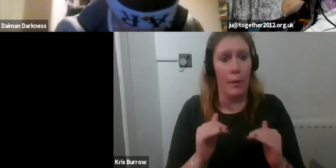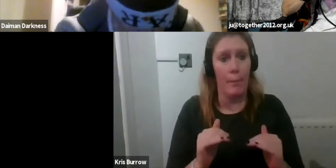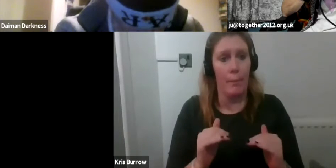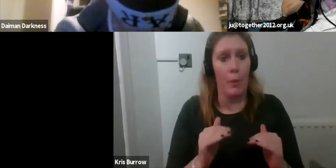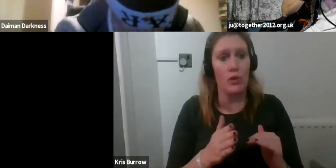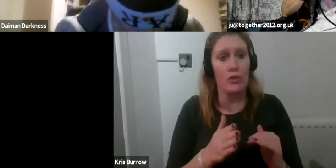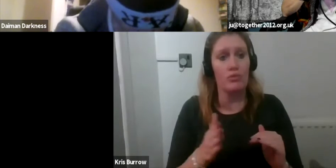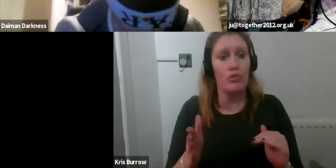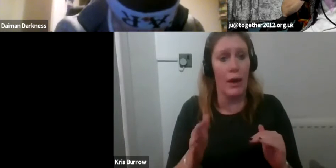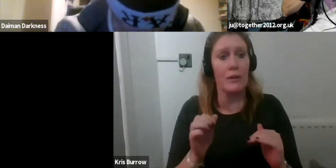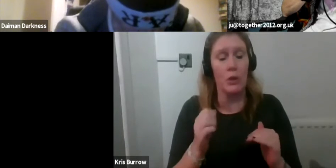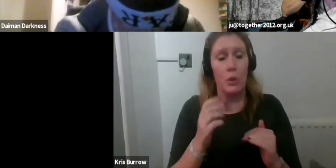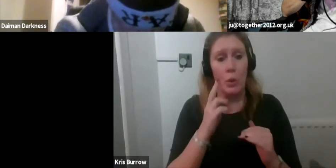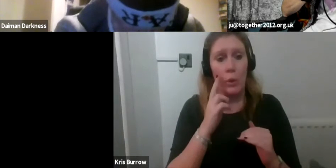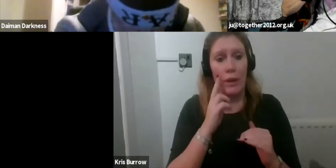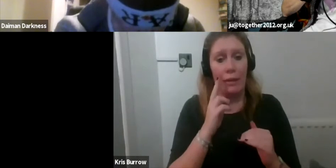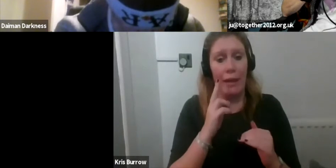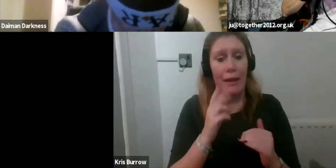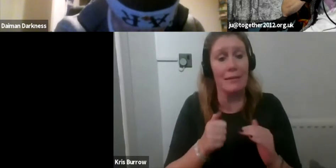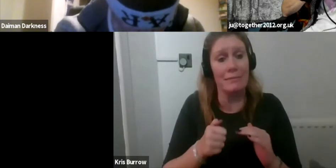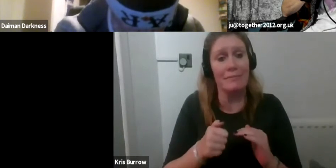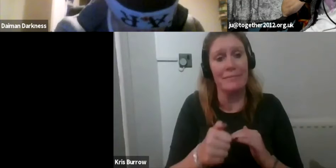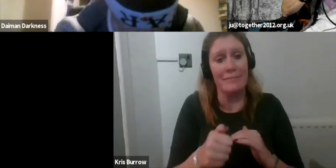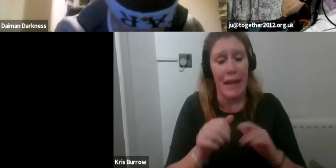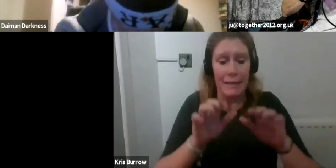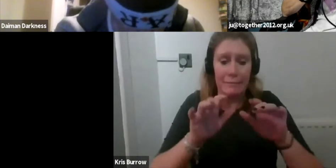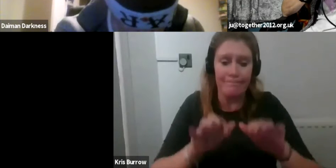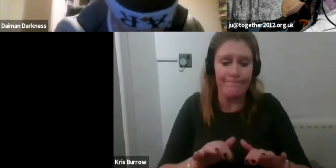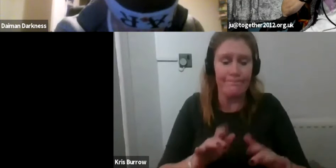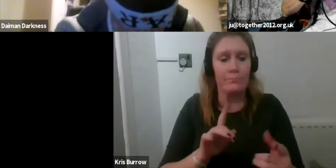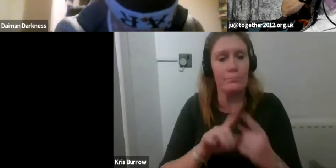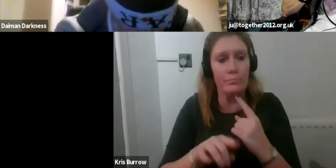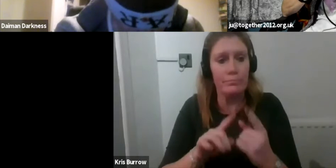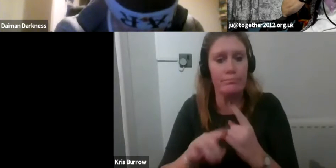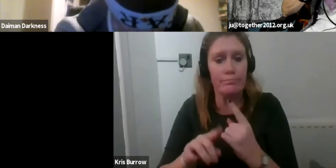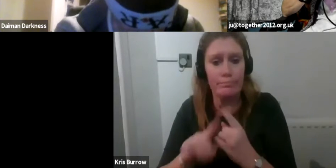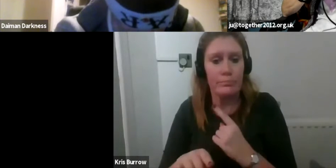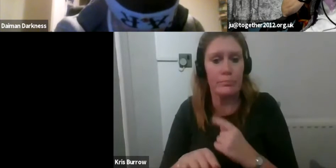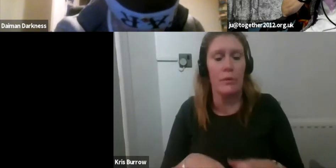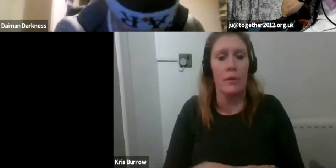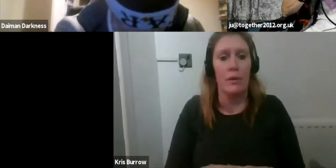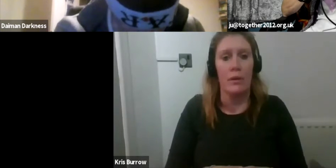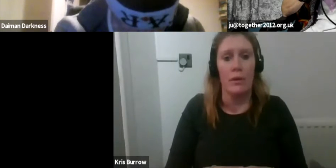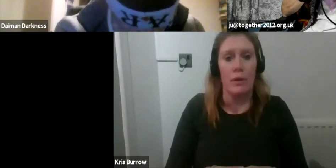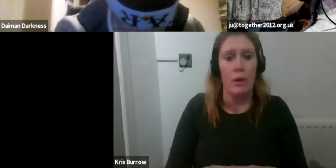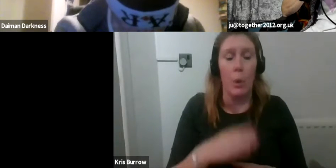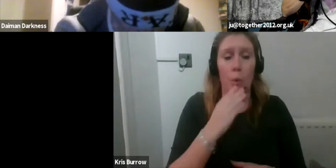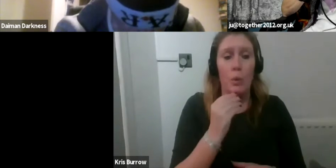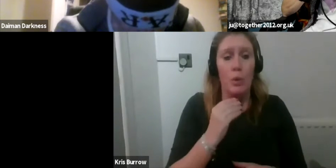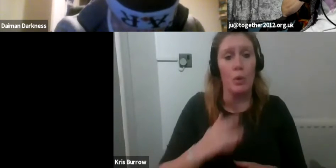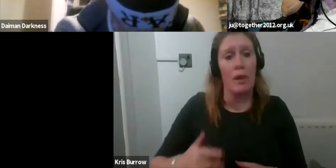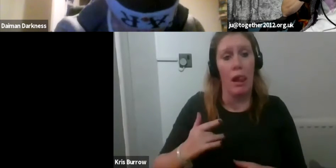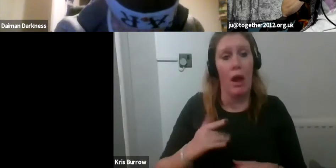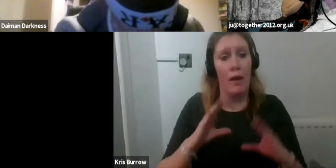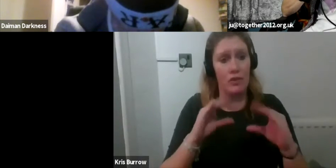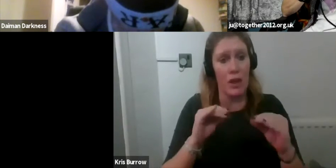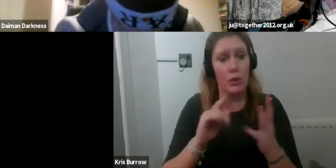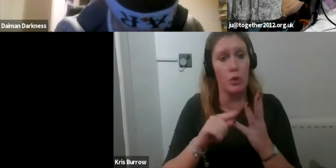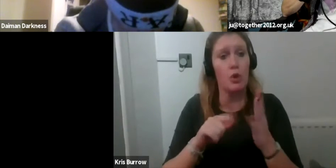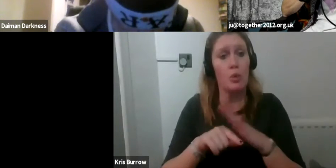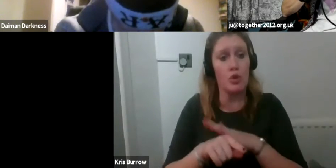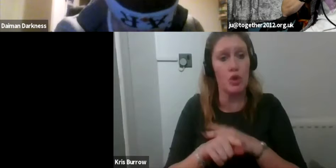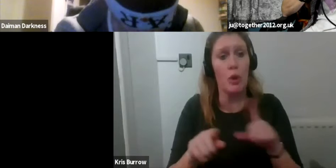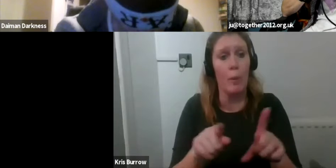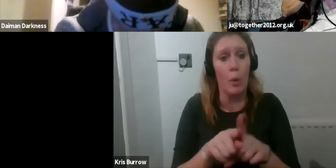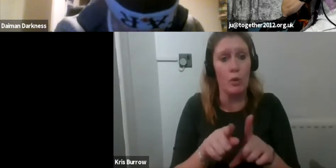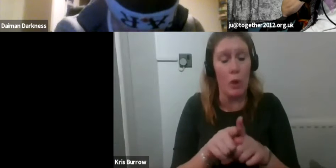us messages. You can also use live chat on YouTube. So if you have questions that you would